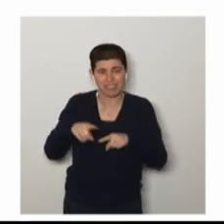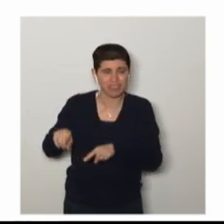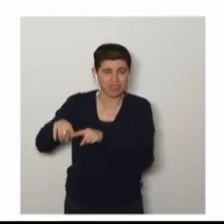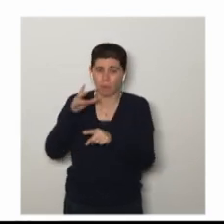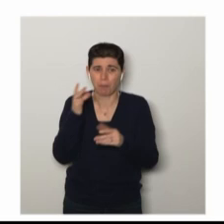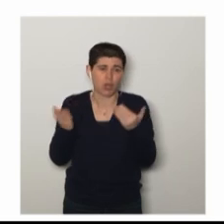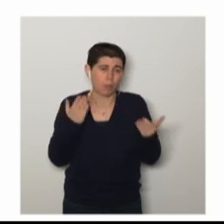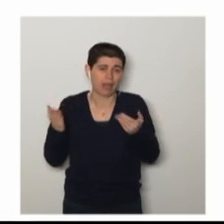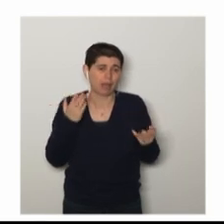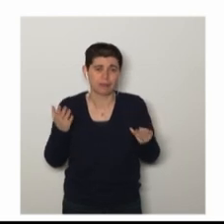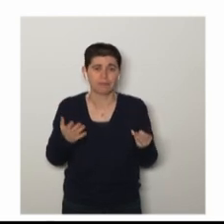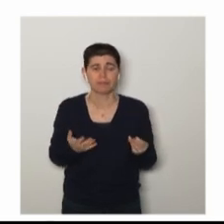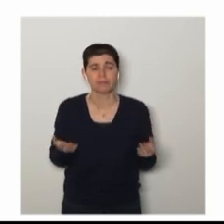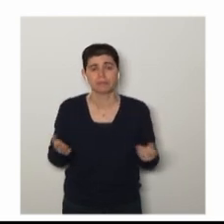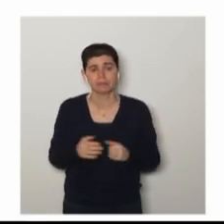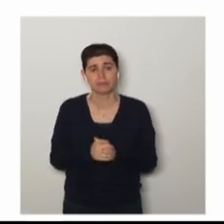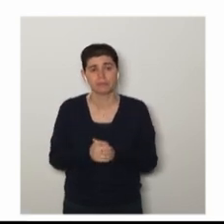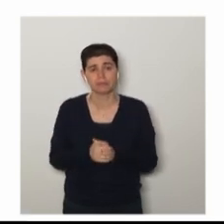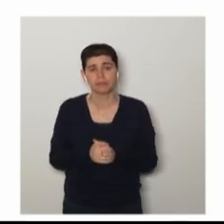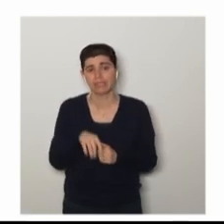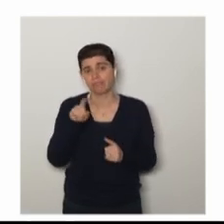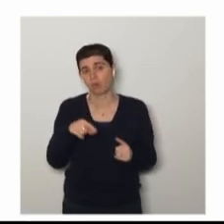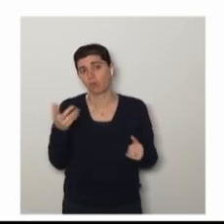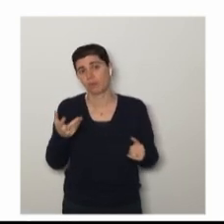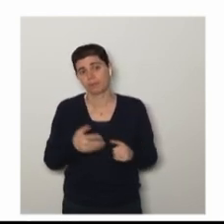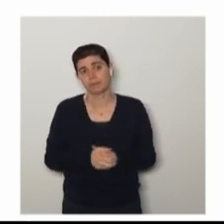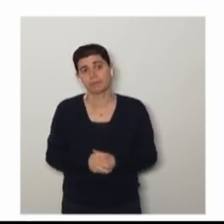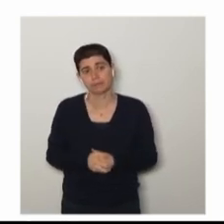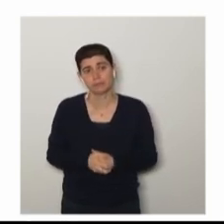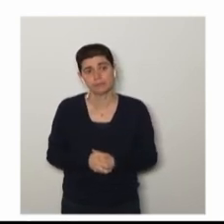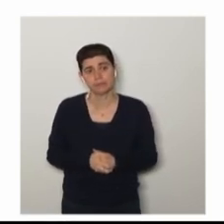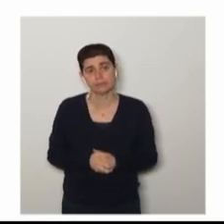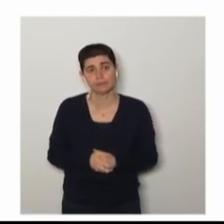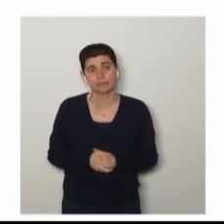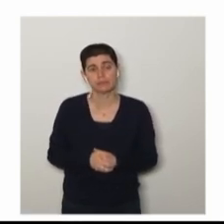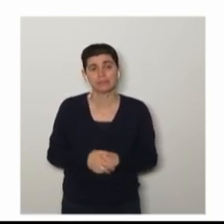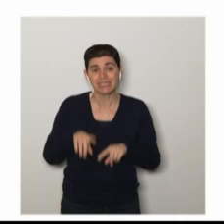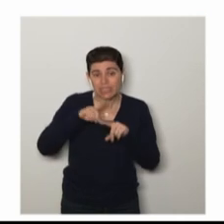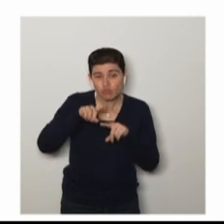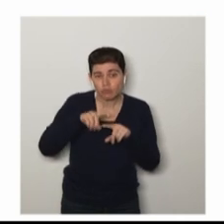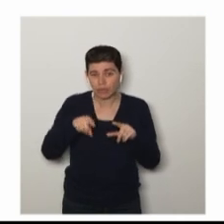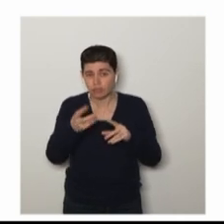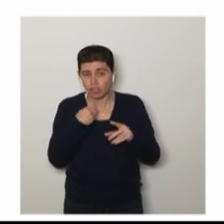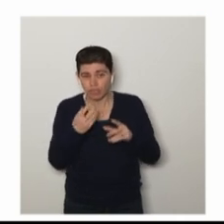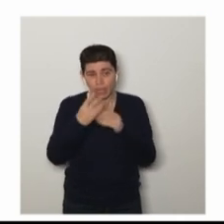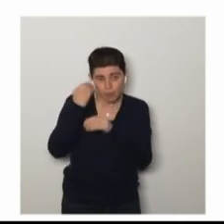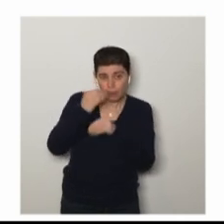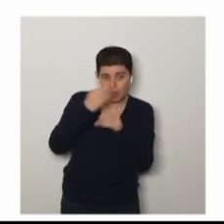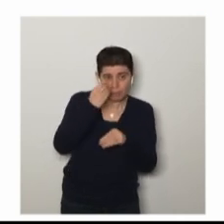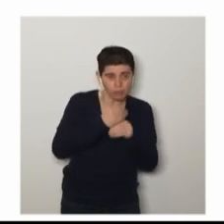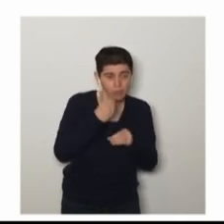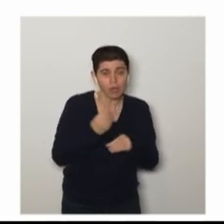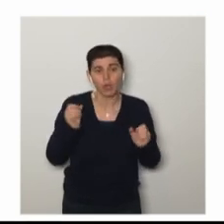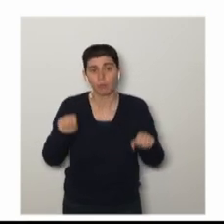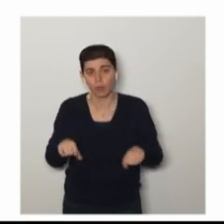should see that as something we can learn from each other. There is a tradition of comparative research. We have methods for